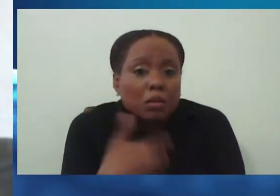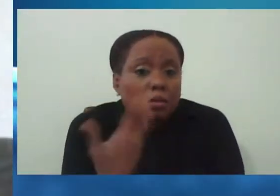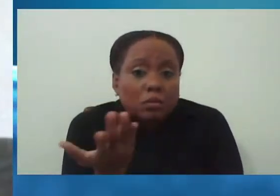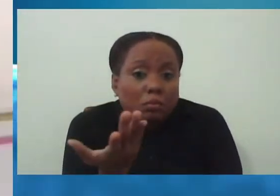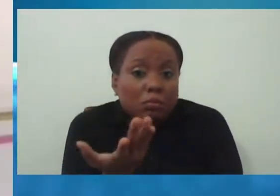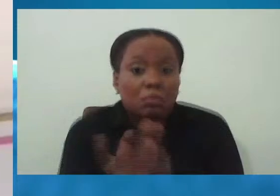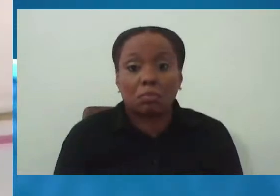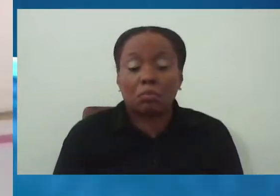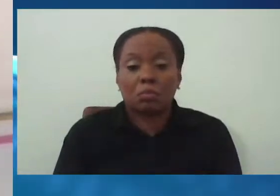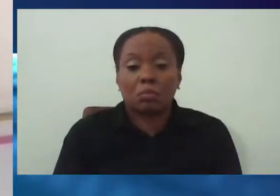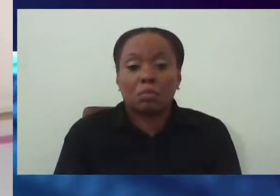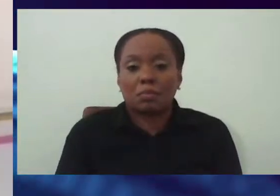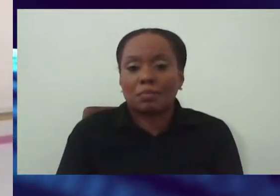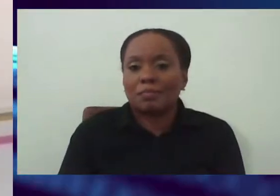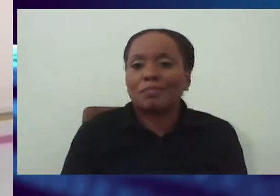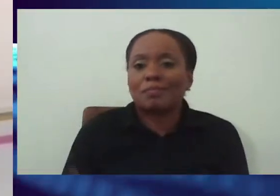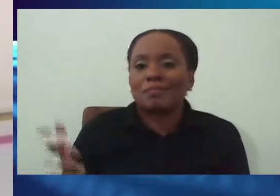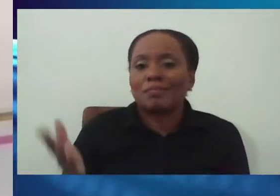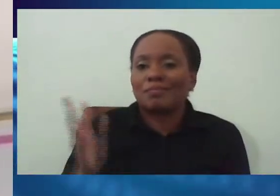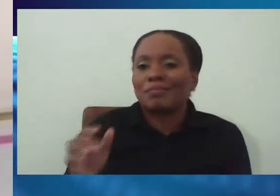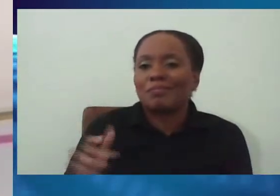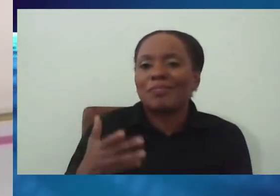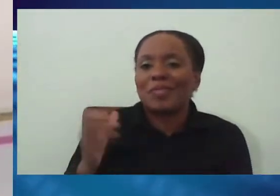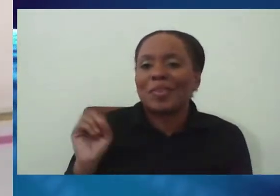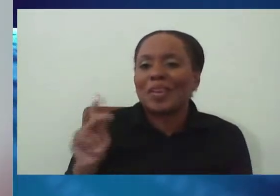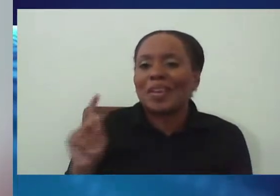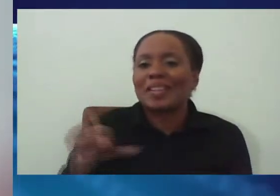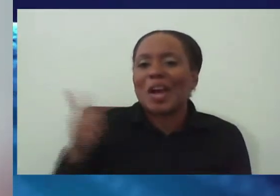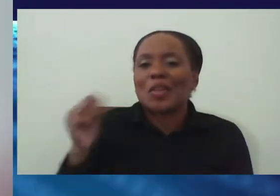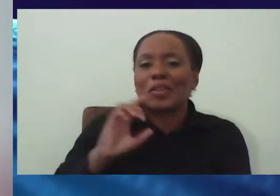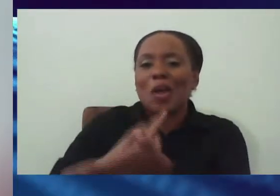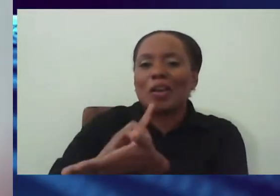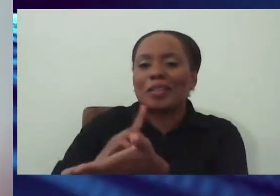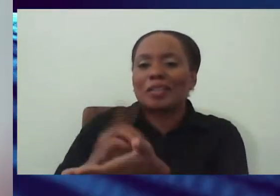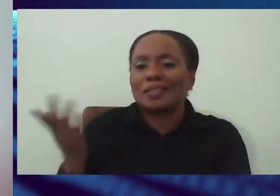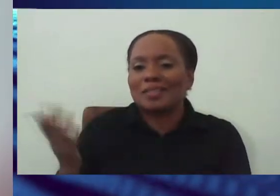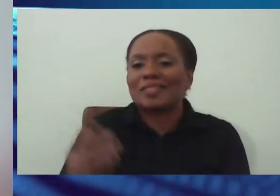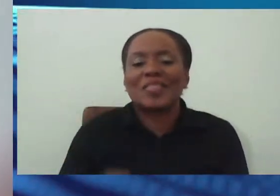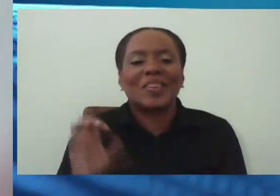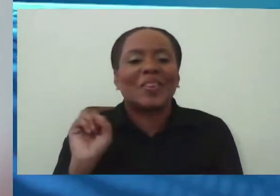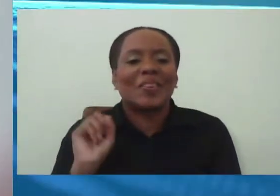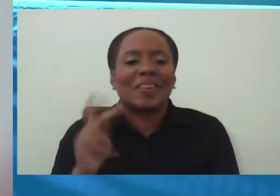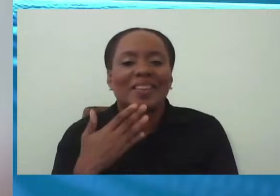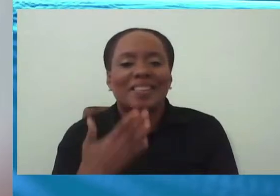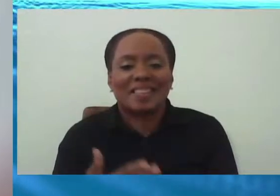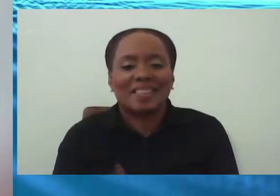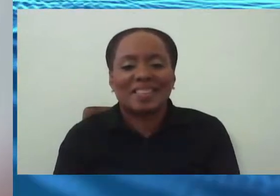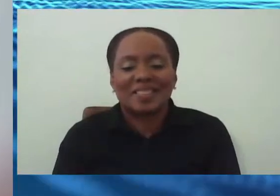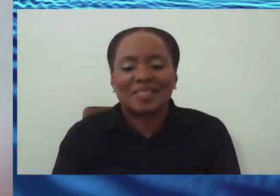Arthur, I think you should take that one in the first instance, and then I'll come in. Thanks, Natalie. No problem.